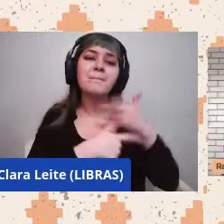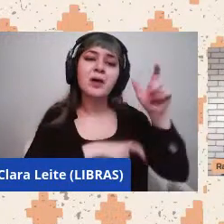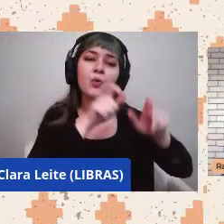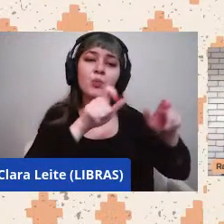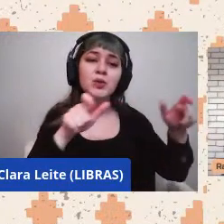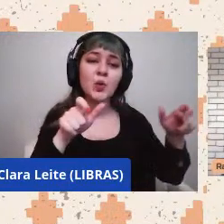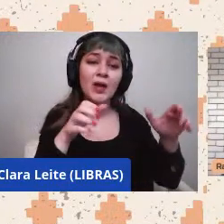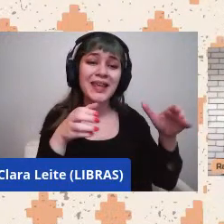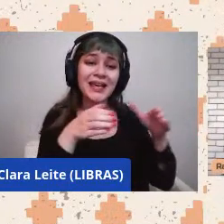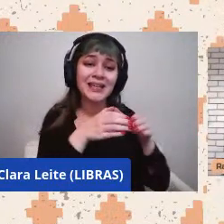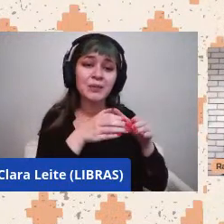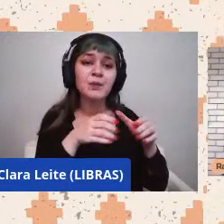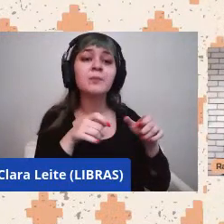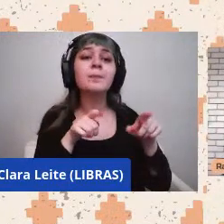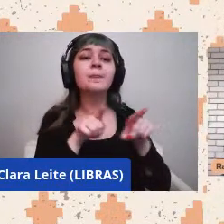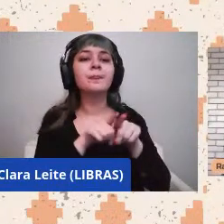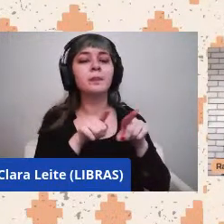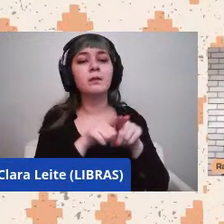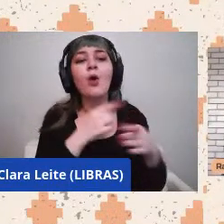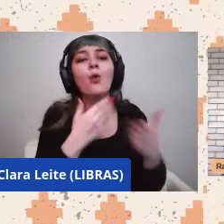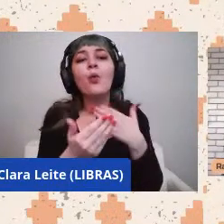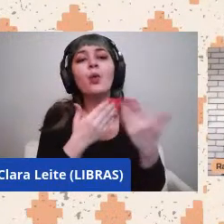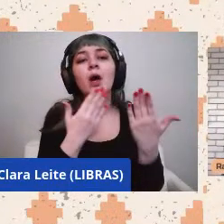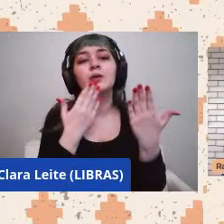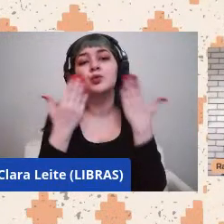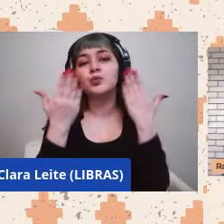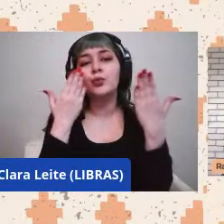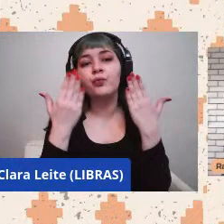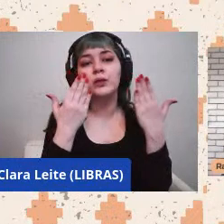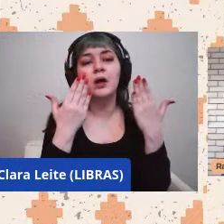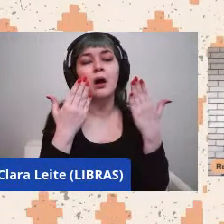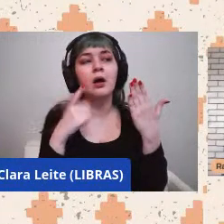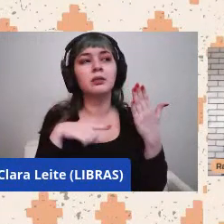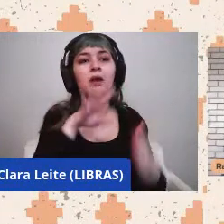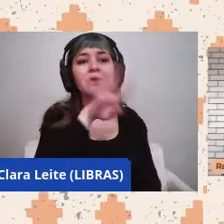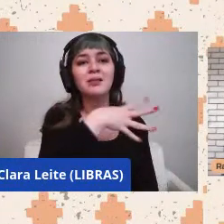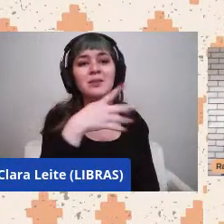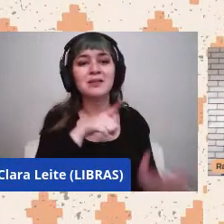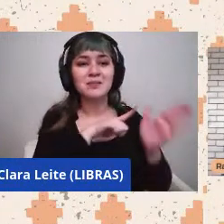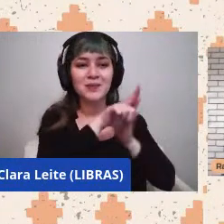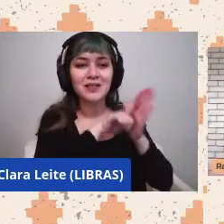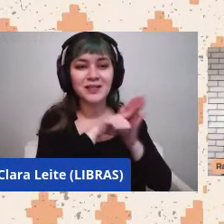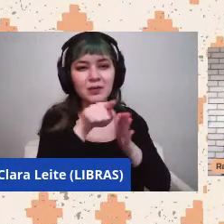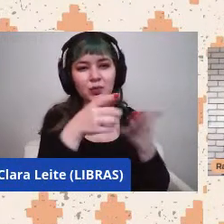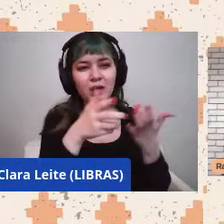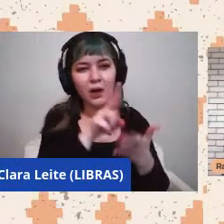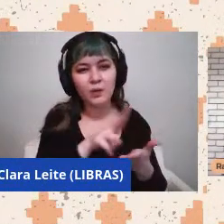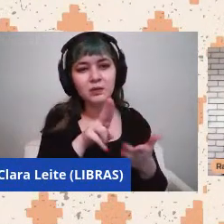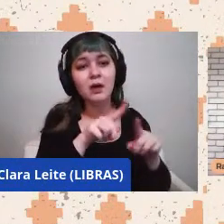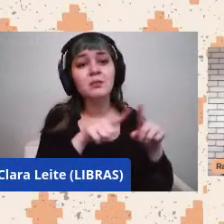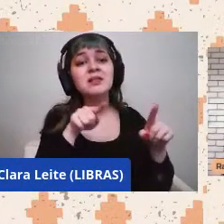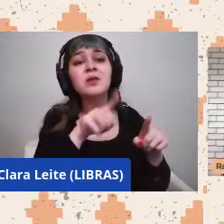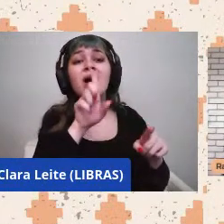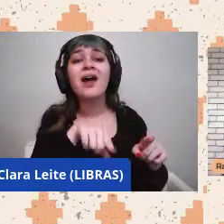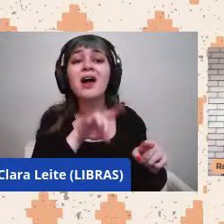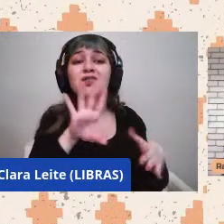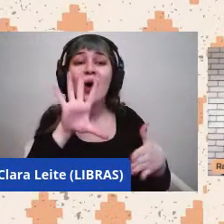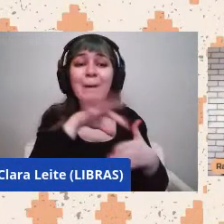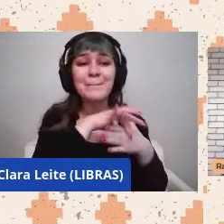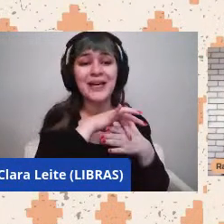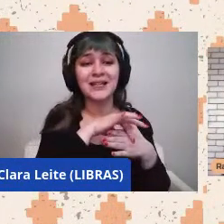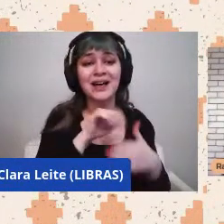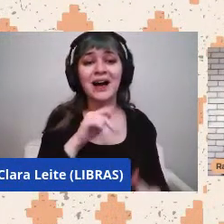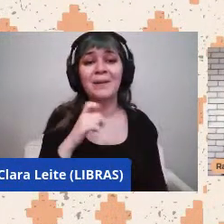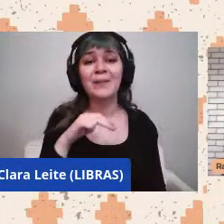earlier, any kind of questionnaires or interview schedules that you're planning to use. But because this is just an appendix, they often